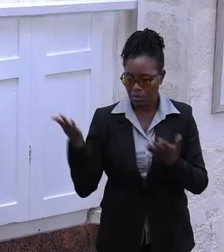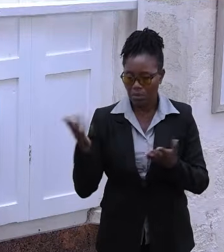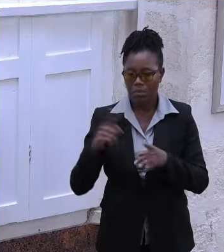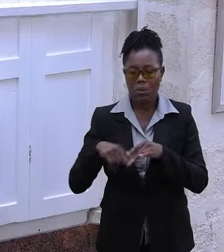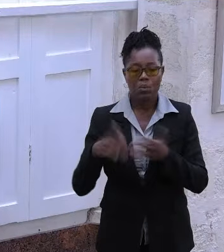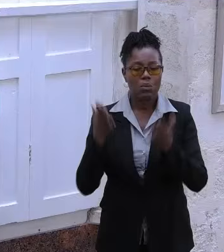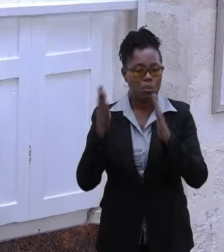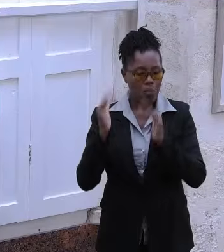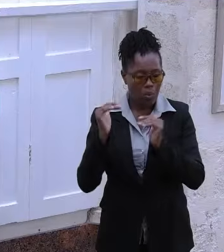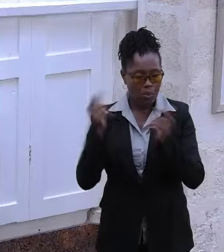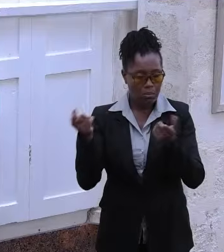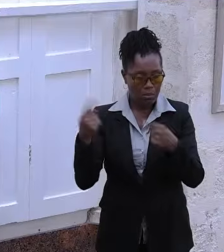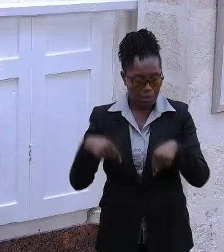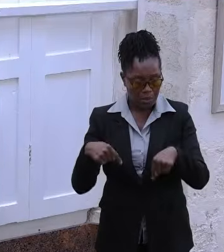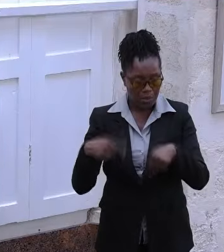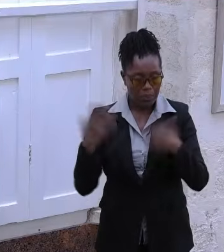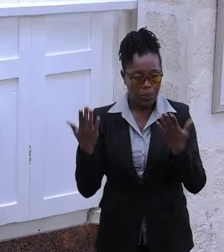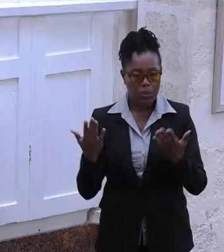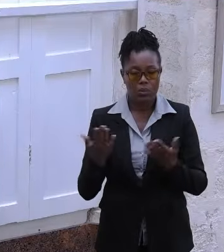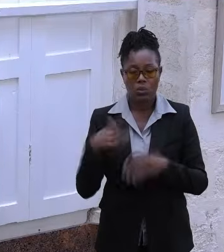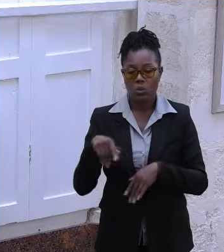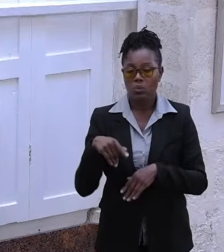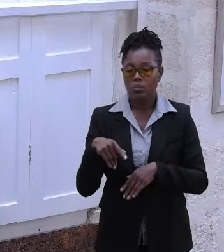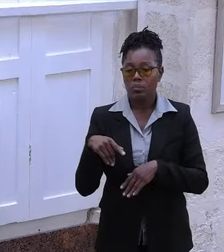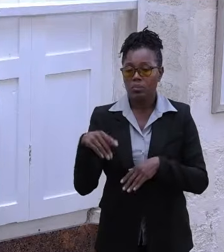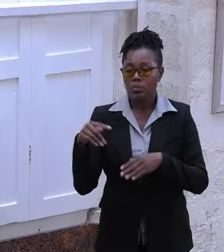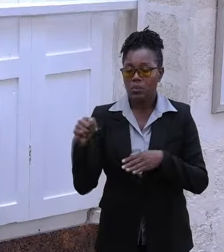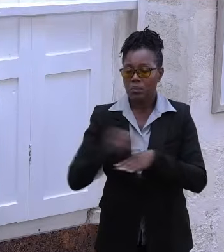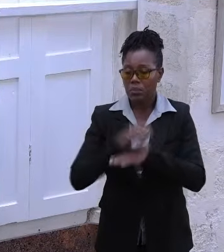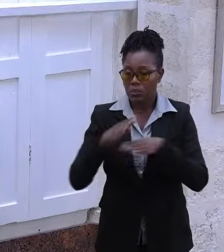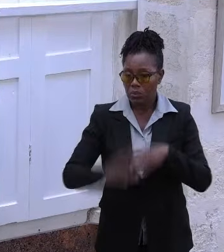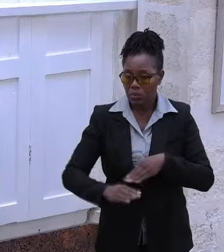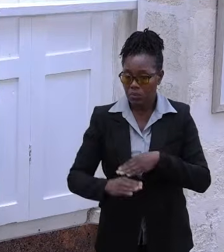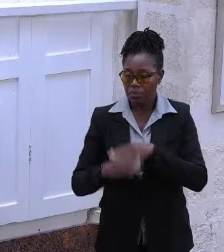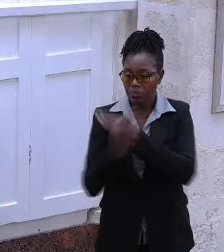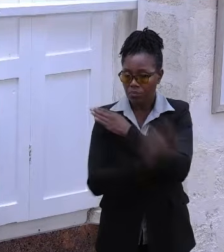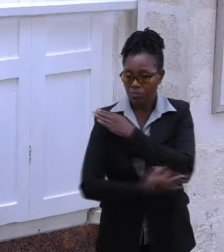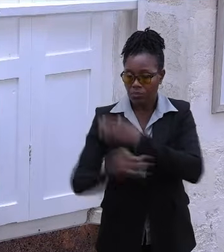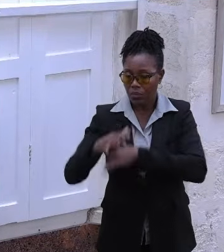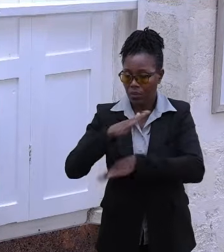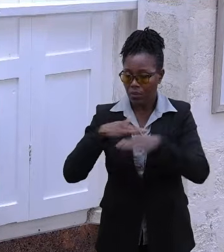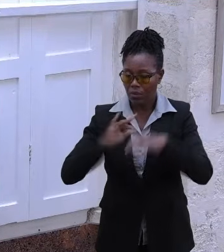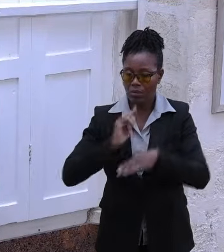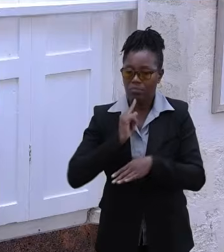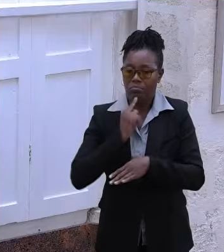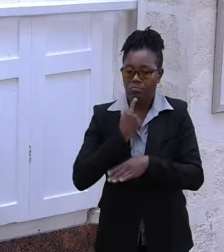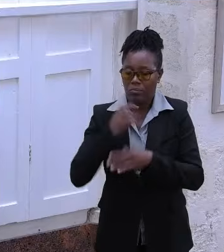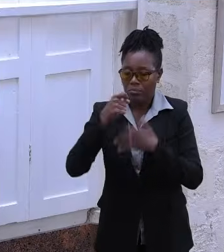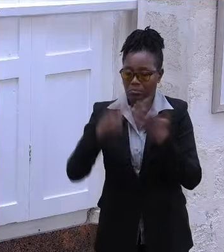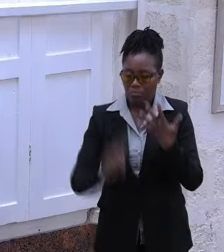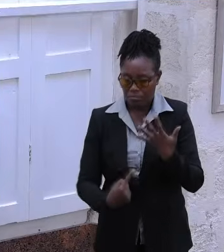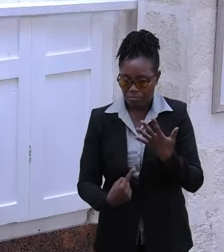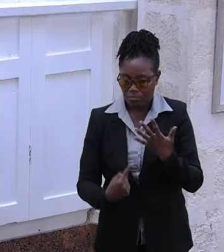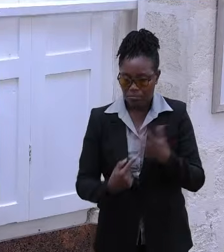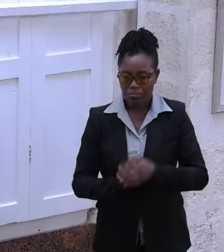under the purview of the Minister of Foreign Affairs, especially some of these serious matters. So I'm not sure